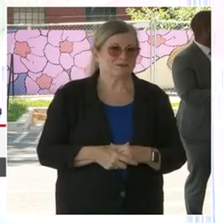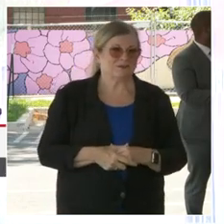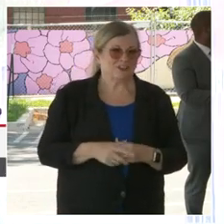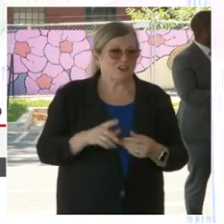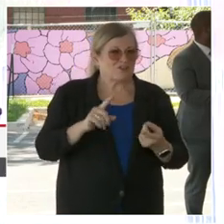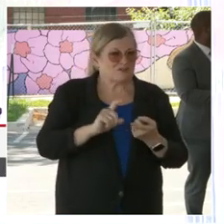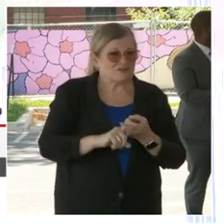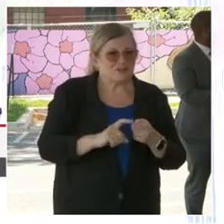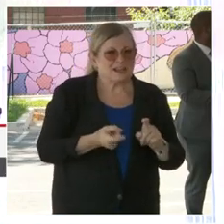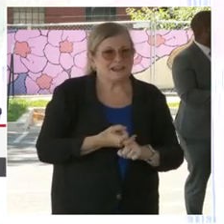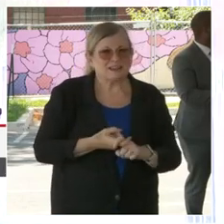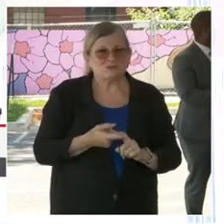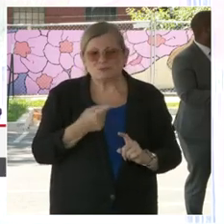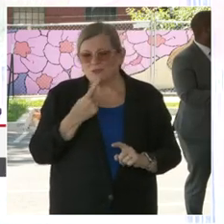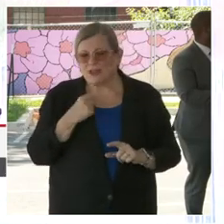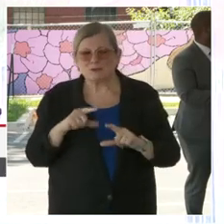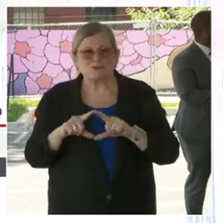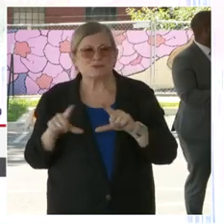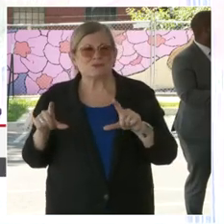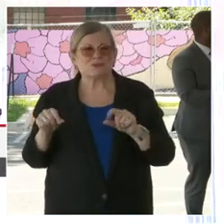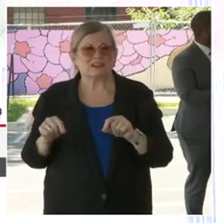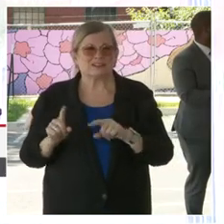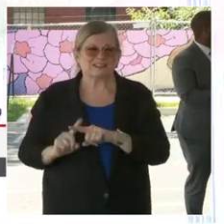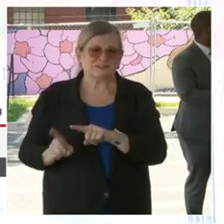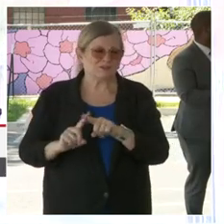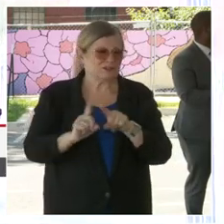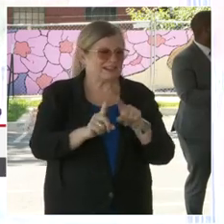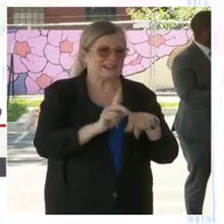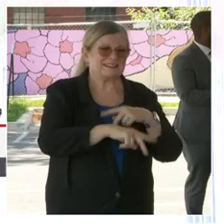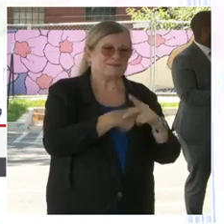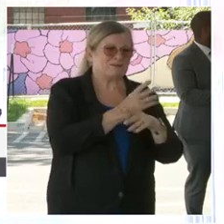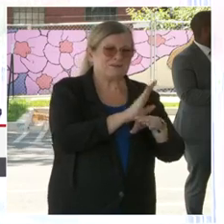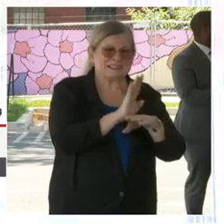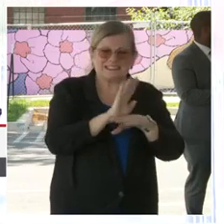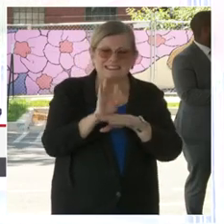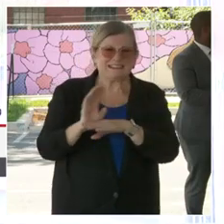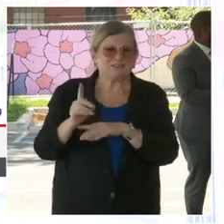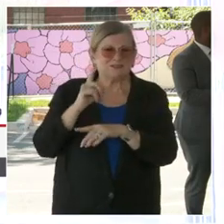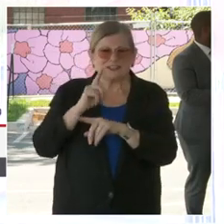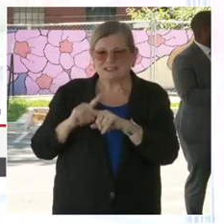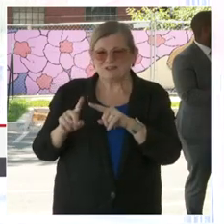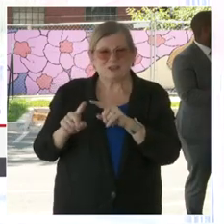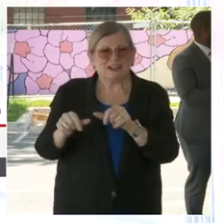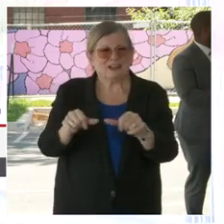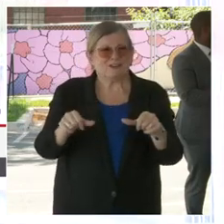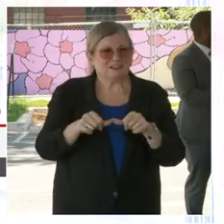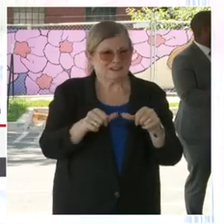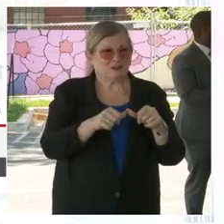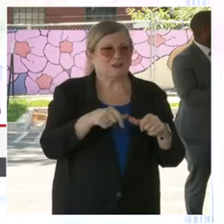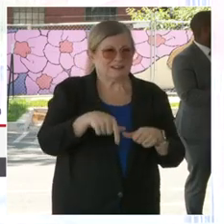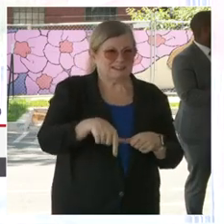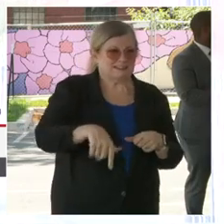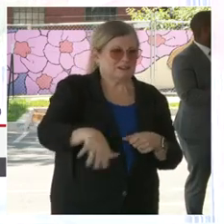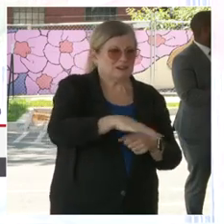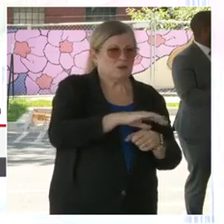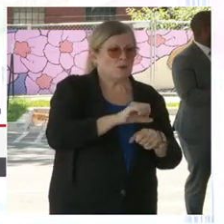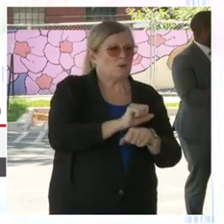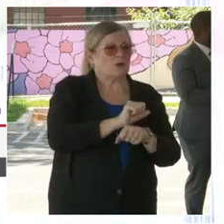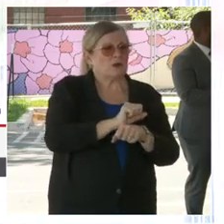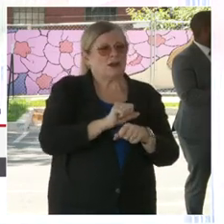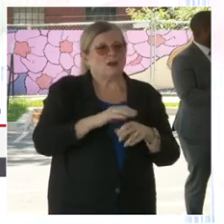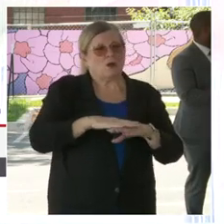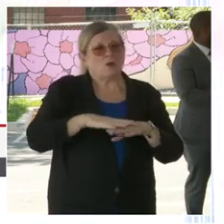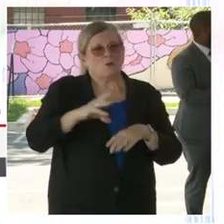Emerson Collectives and Ajay Associates know that they will work with the Ward 8 community for